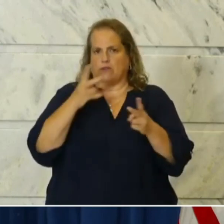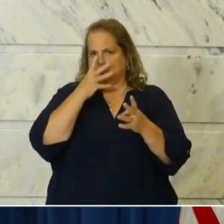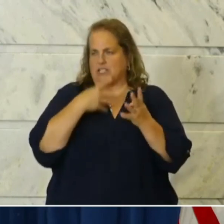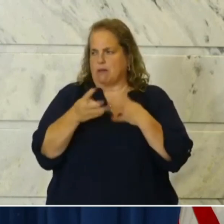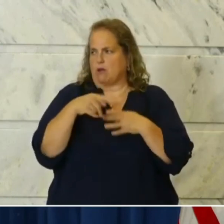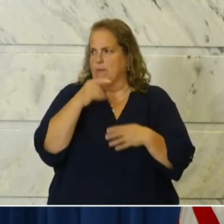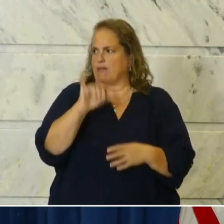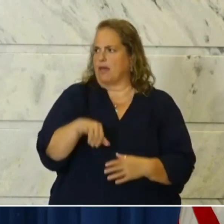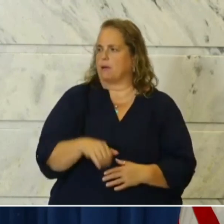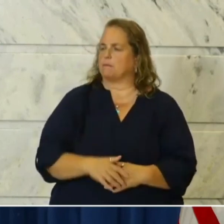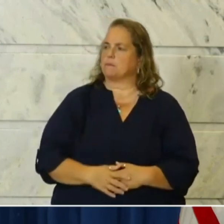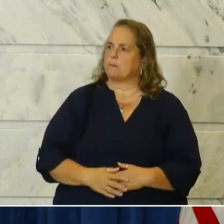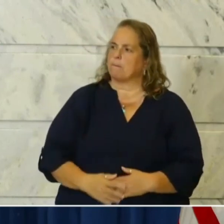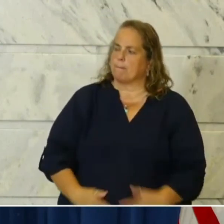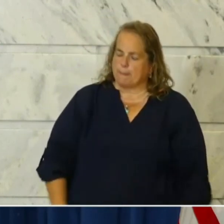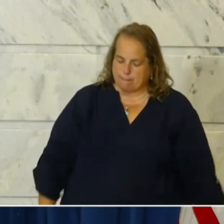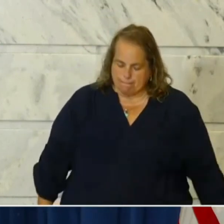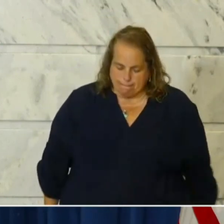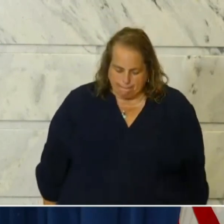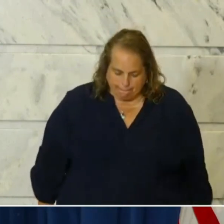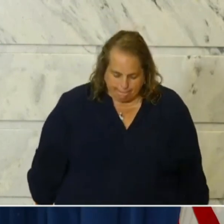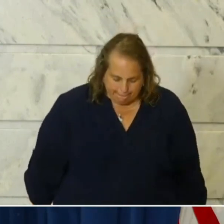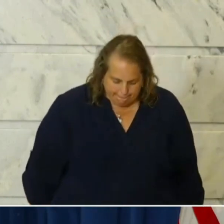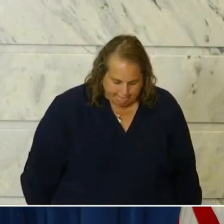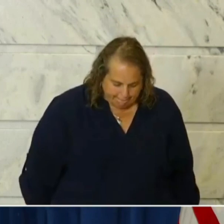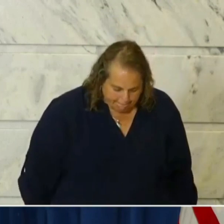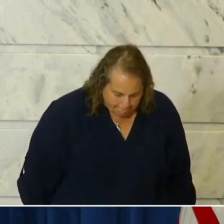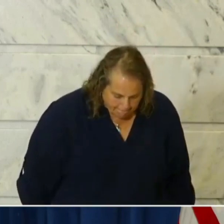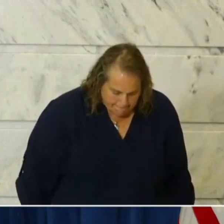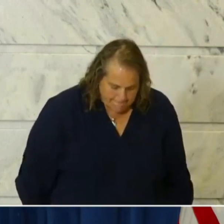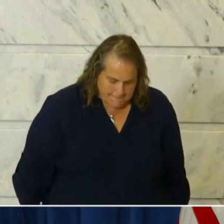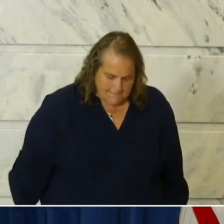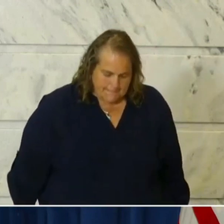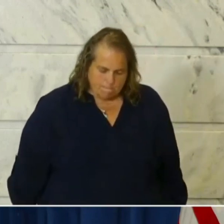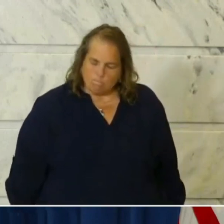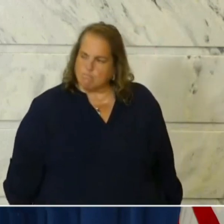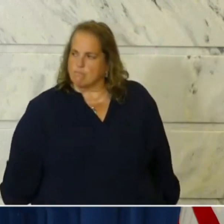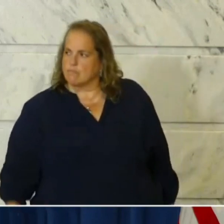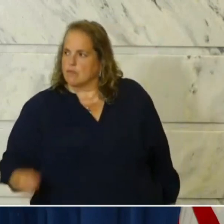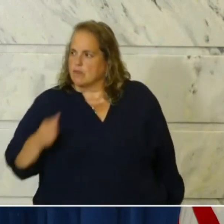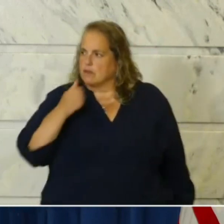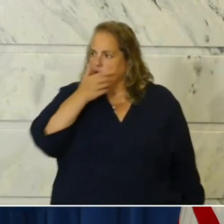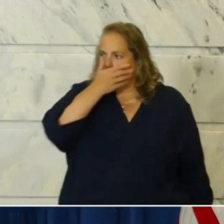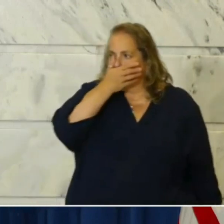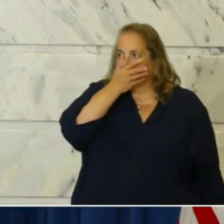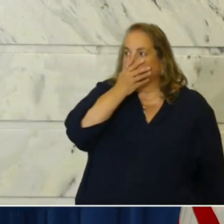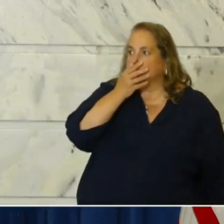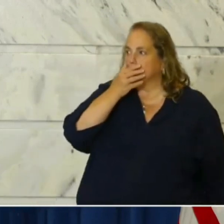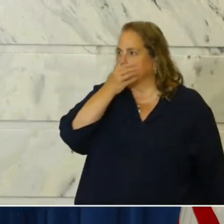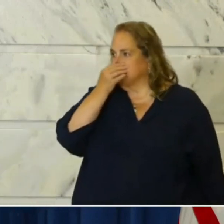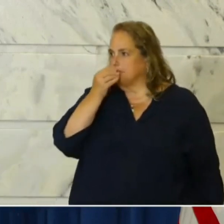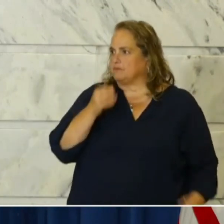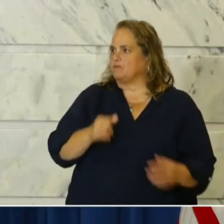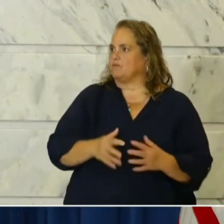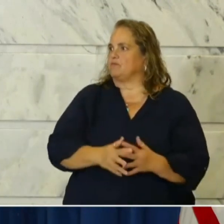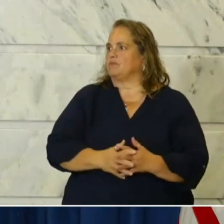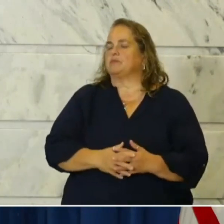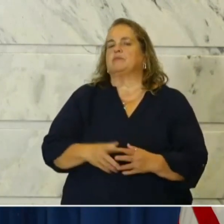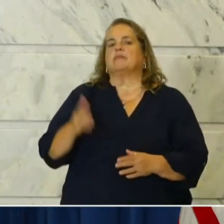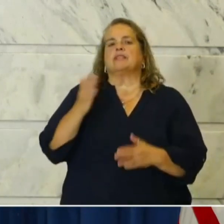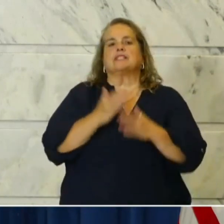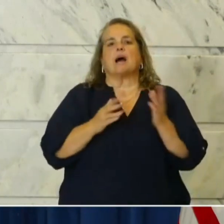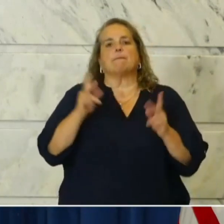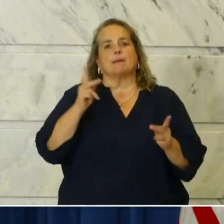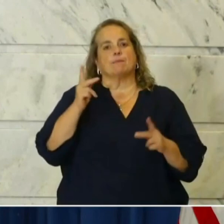Karen. We're getting some listeners saying, just so you know, that they're still getting that robocall from UI, but it's every few days and it's